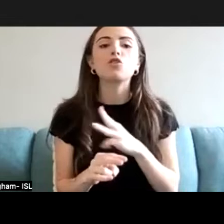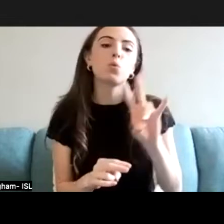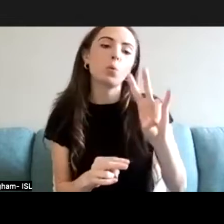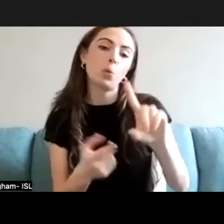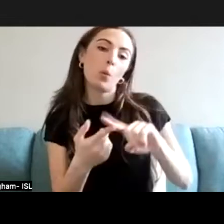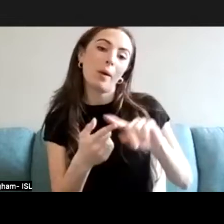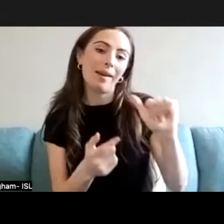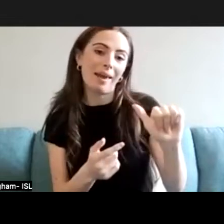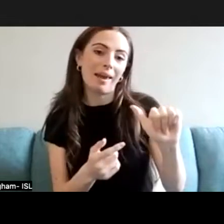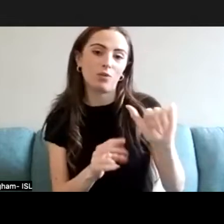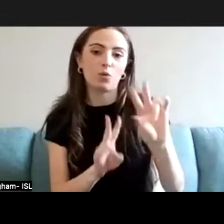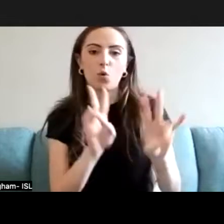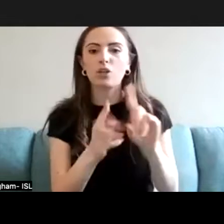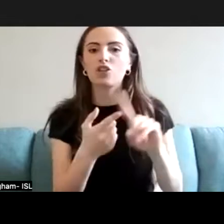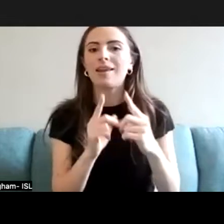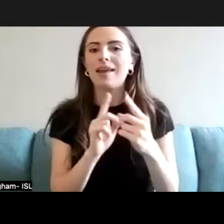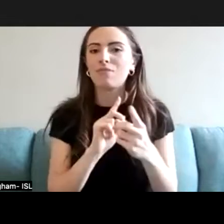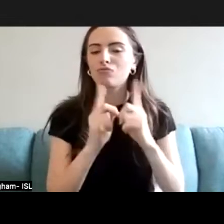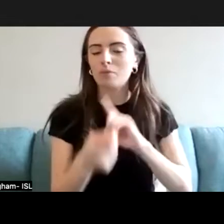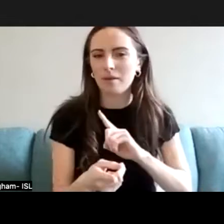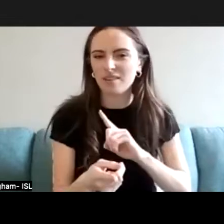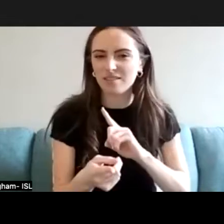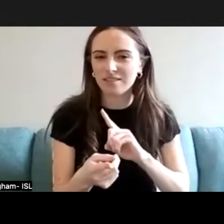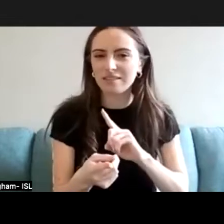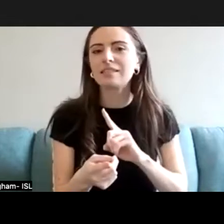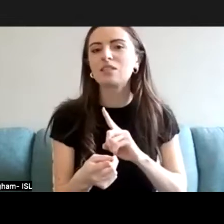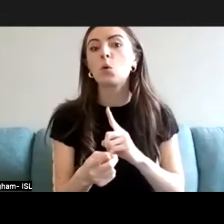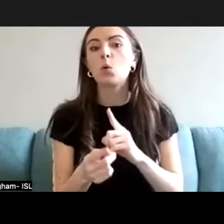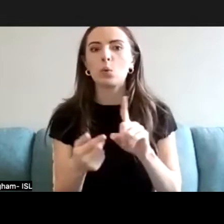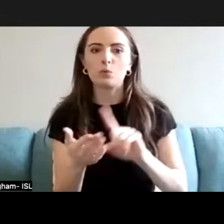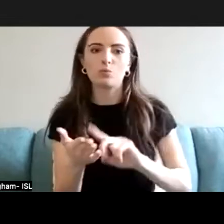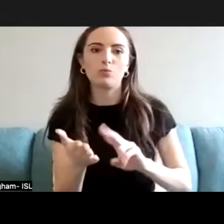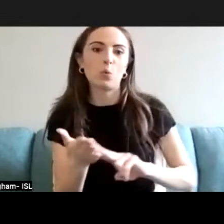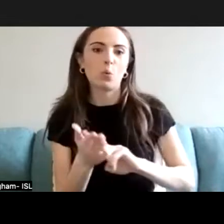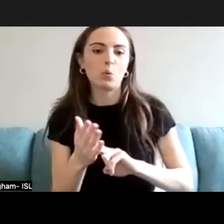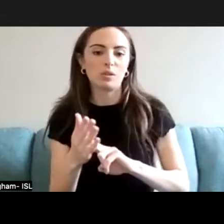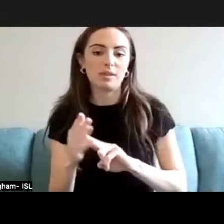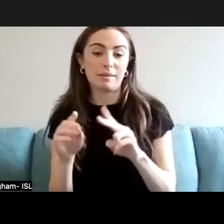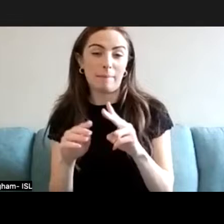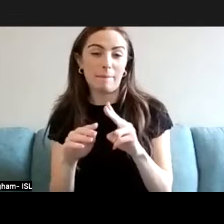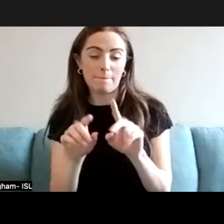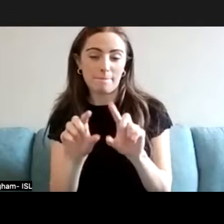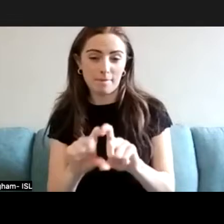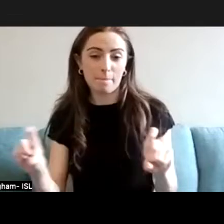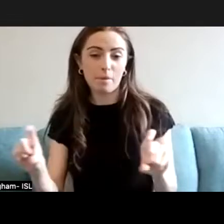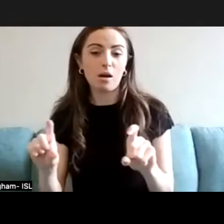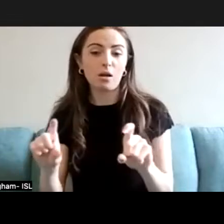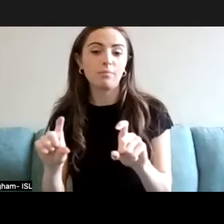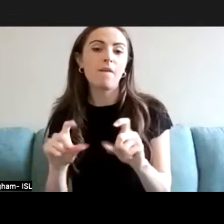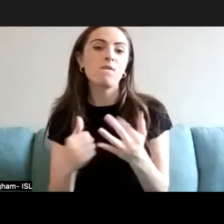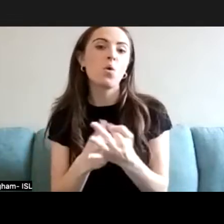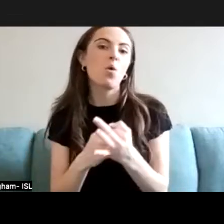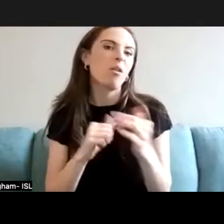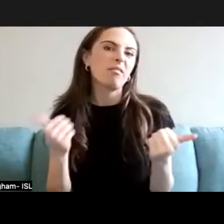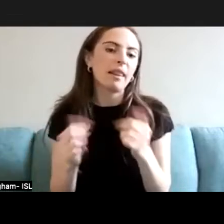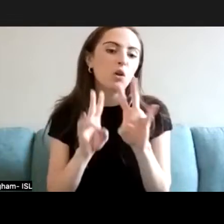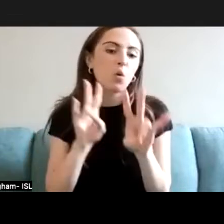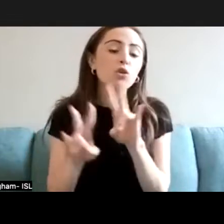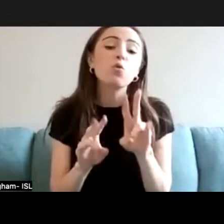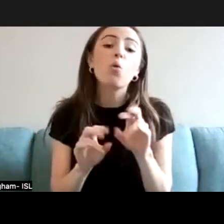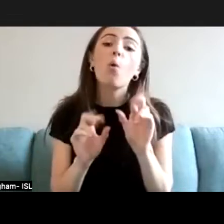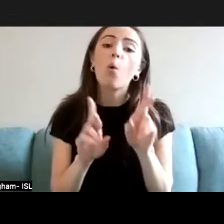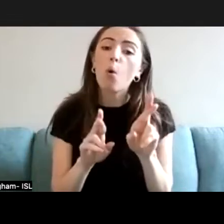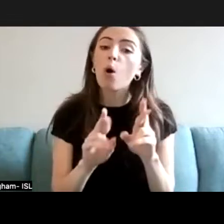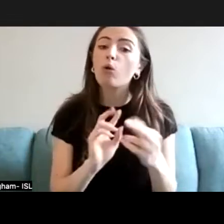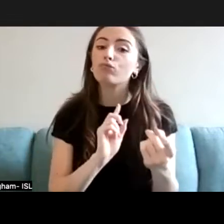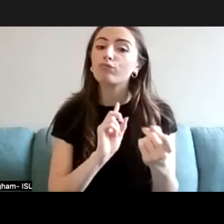the bottom bar of your Zoom account or of the Zoom window here. Or instead, if you'd like to send me a direct